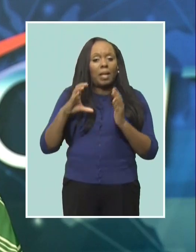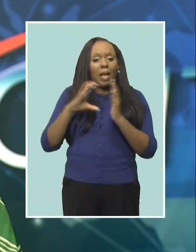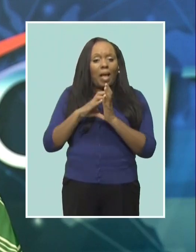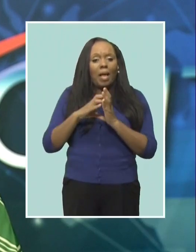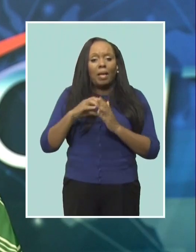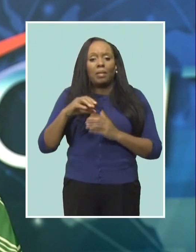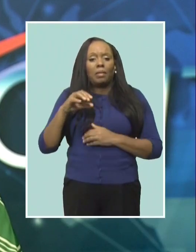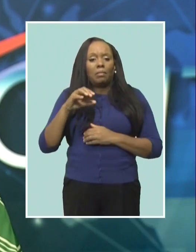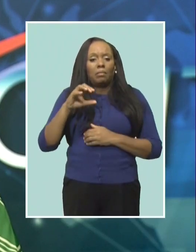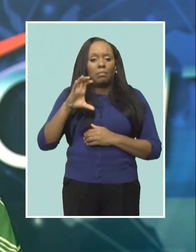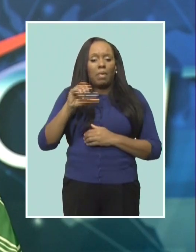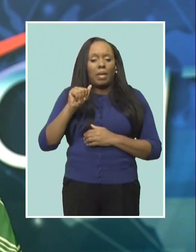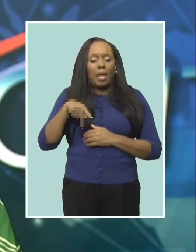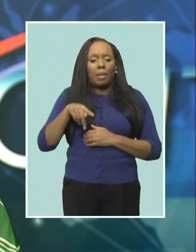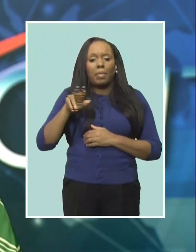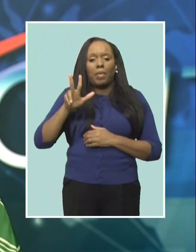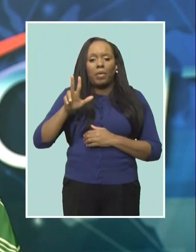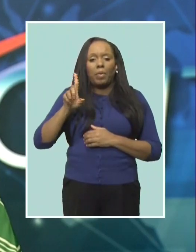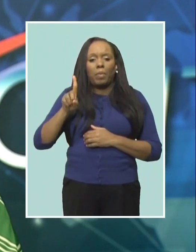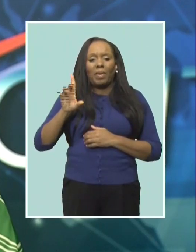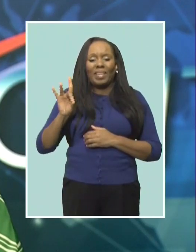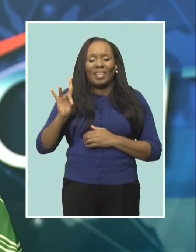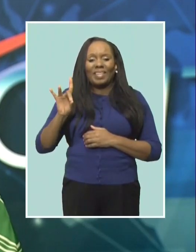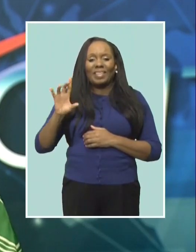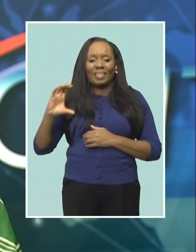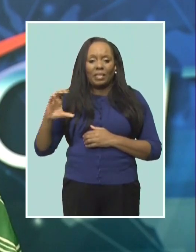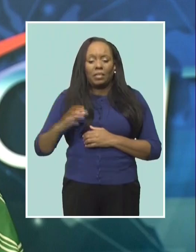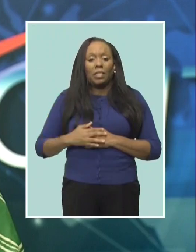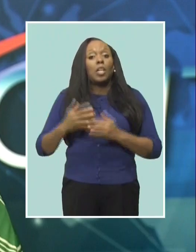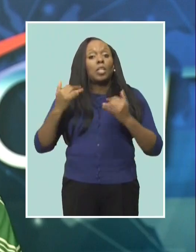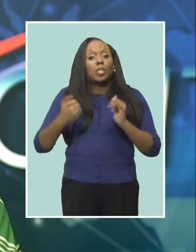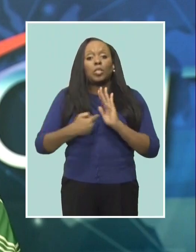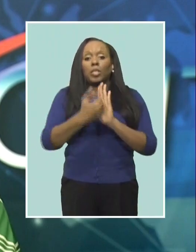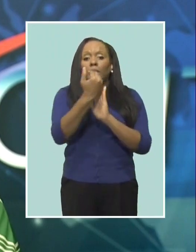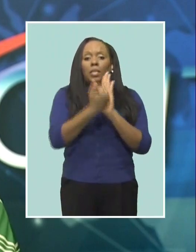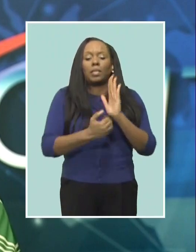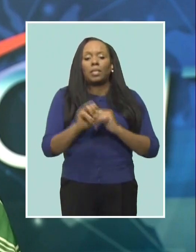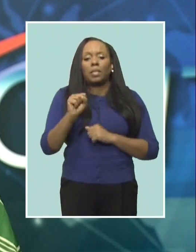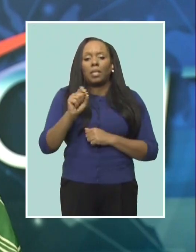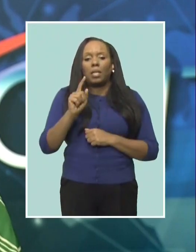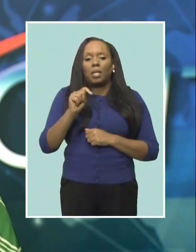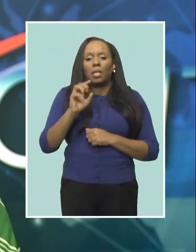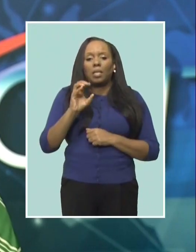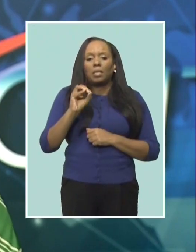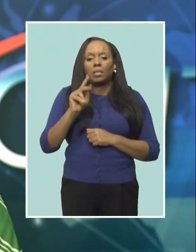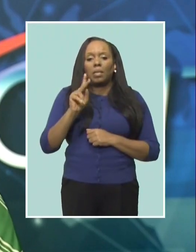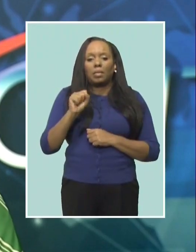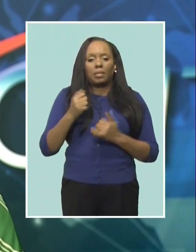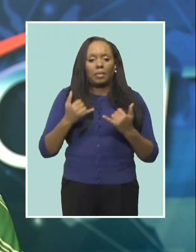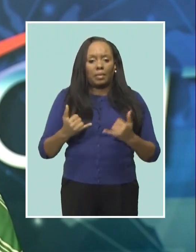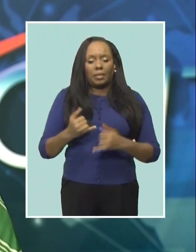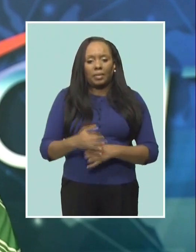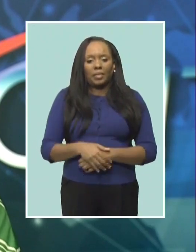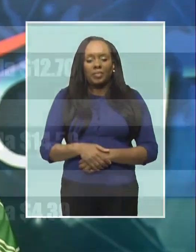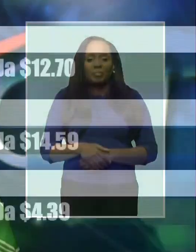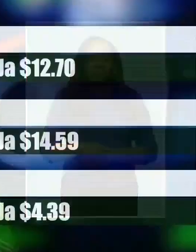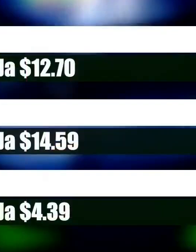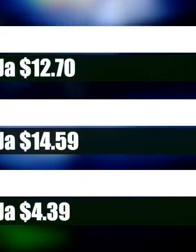Cap 318C. Let's take a look now at how the stocks traded locally and regionally.